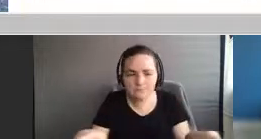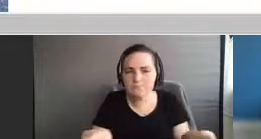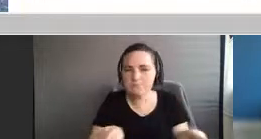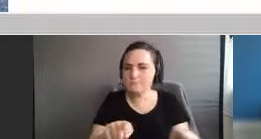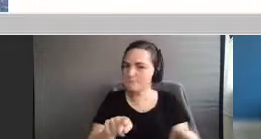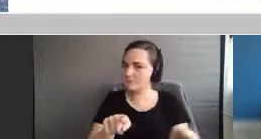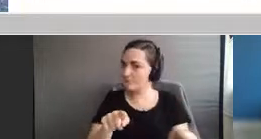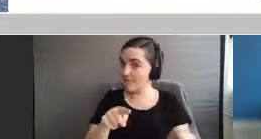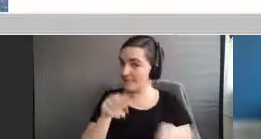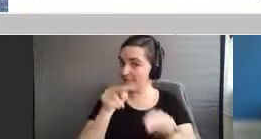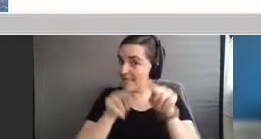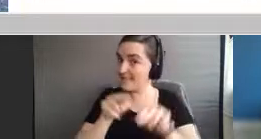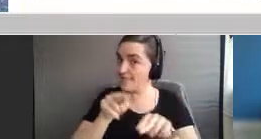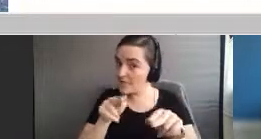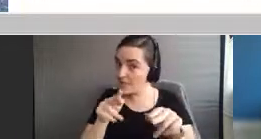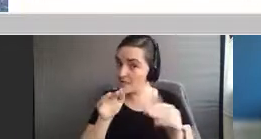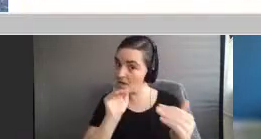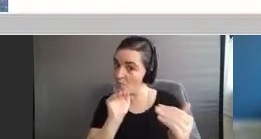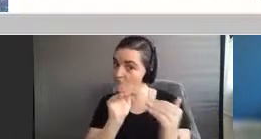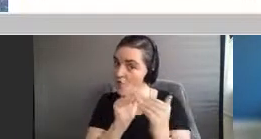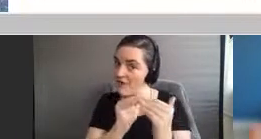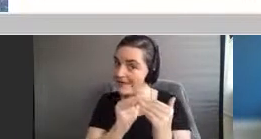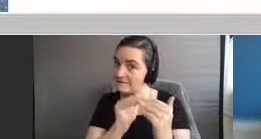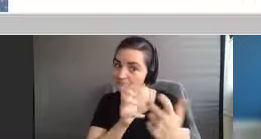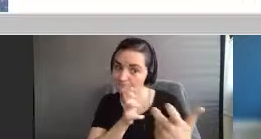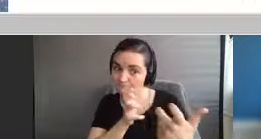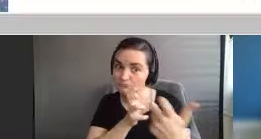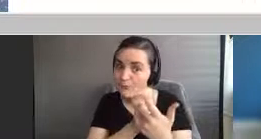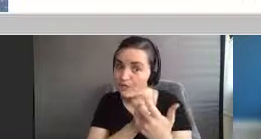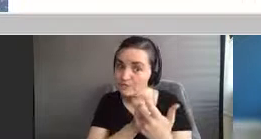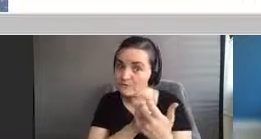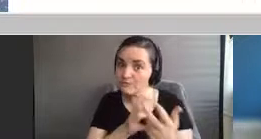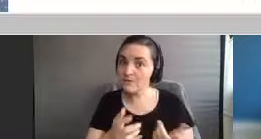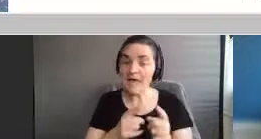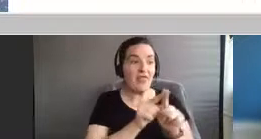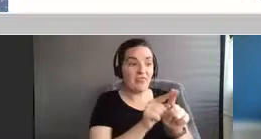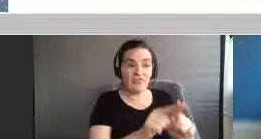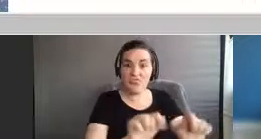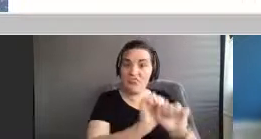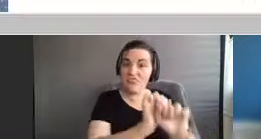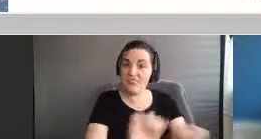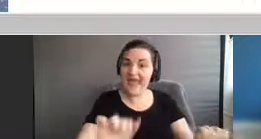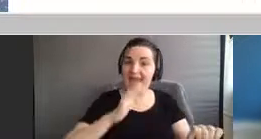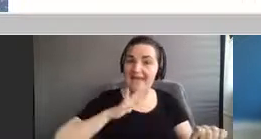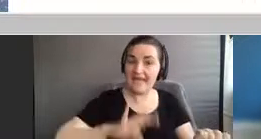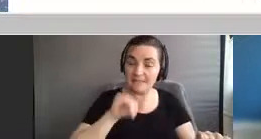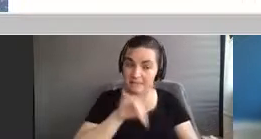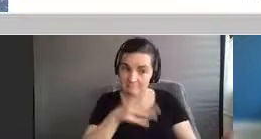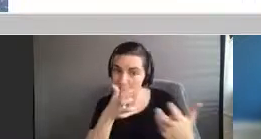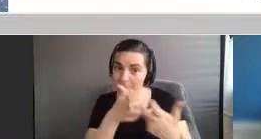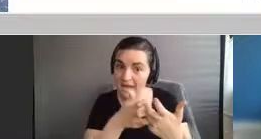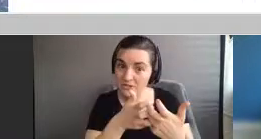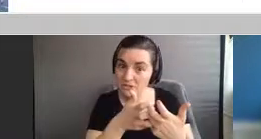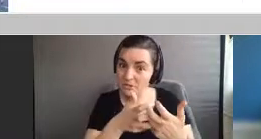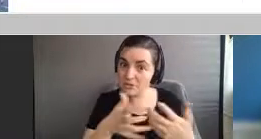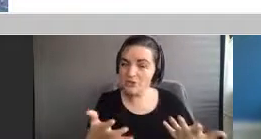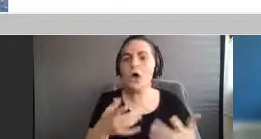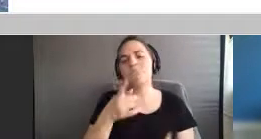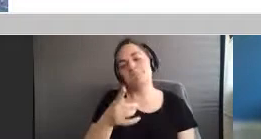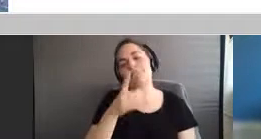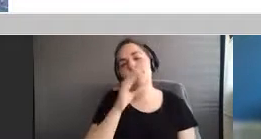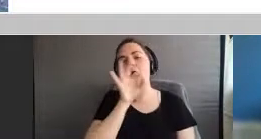the assessment systems are for the needs of the learner. So I've asked you to put some anonymous